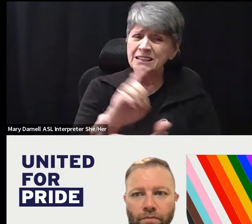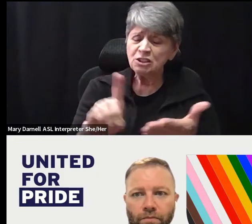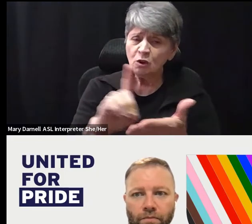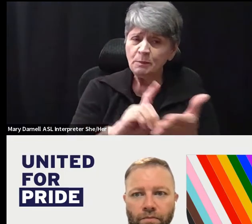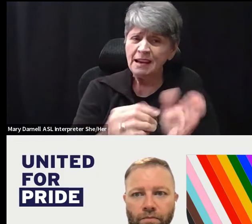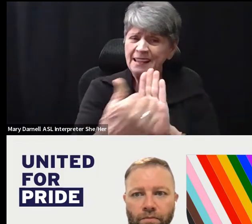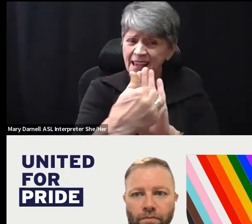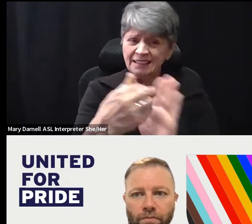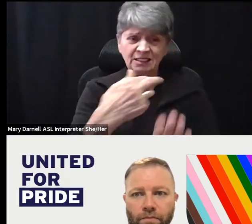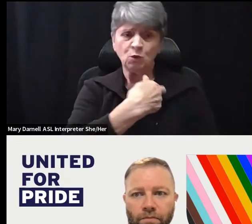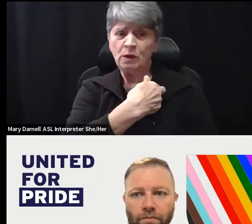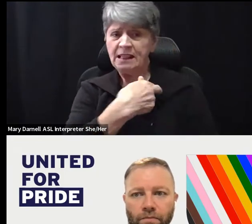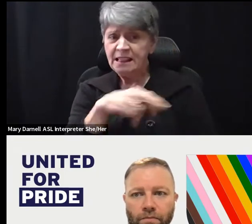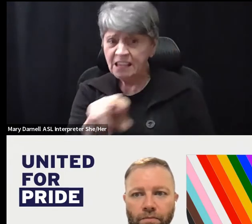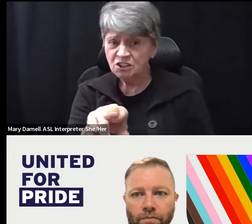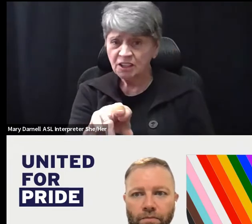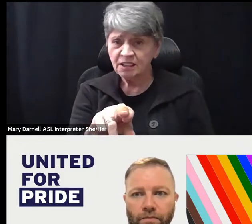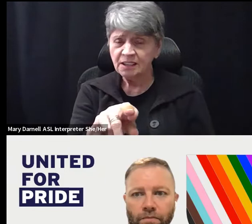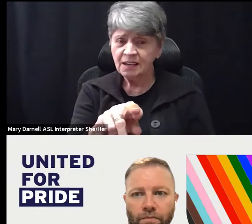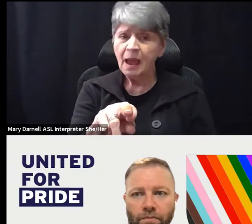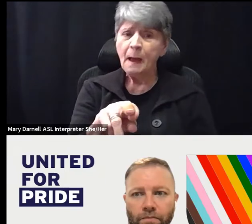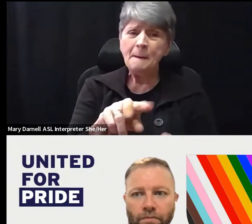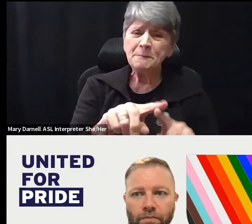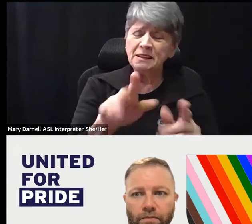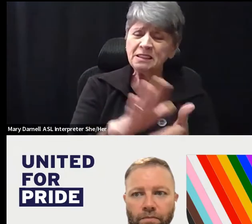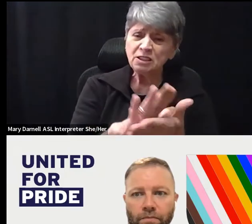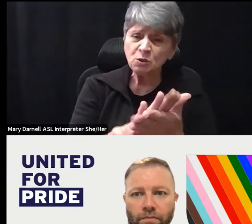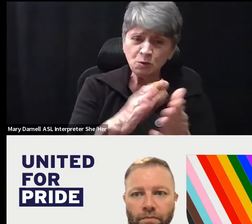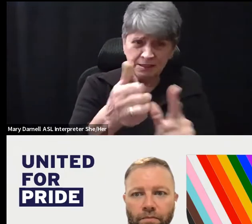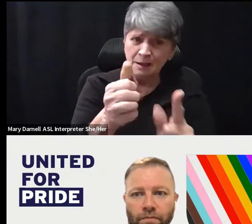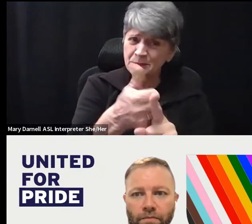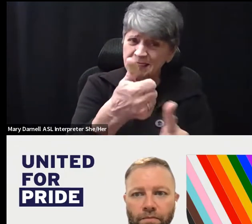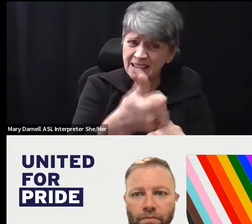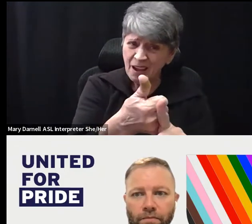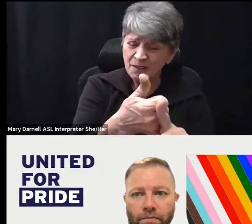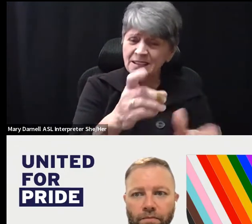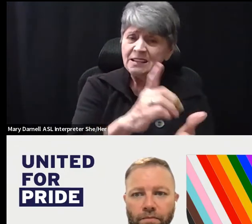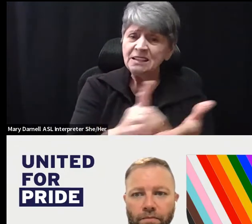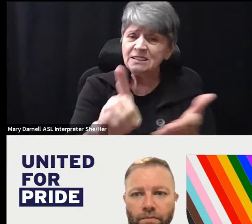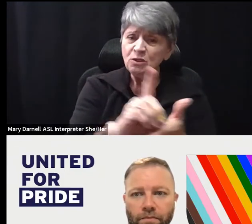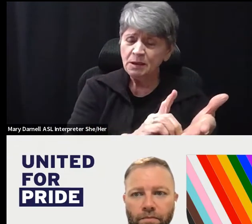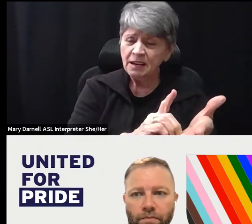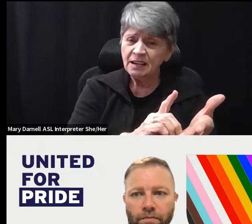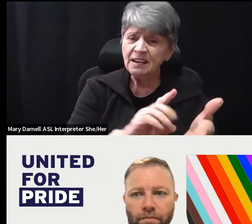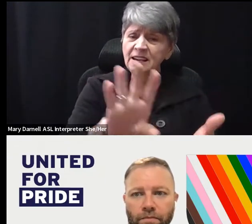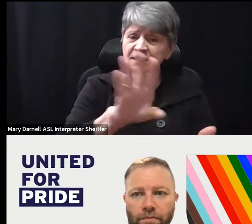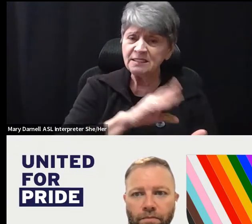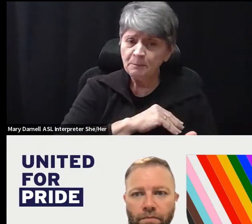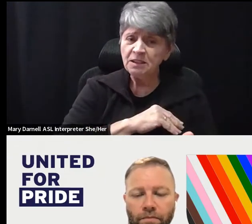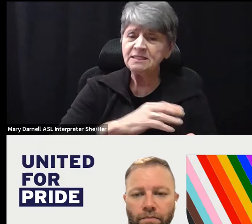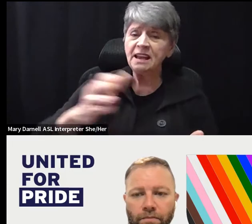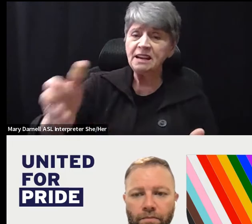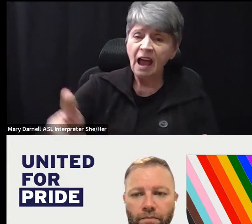themselves that the plaintiffs wanted to attend with taxpayer money actually discriminated in admission and hiring against non-Christians